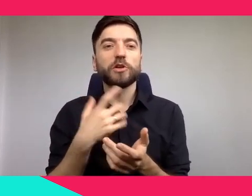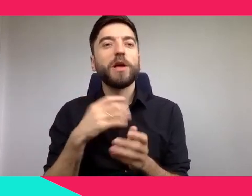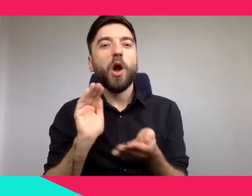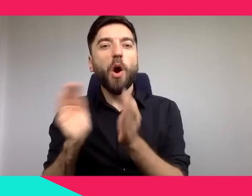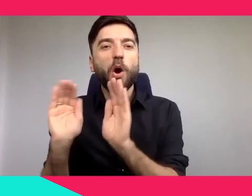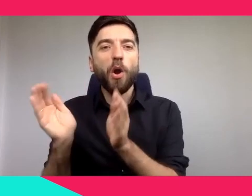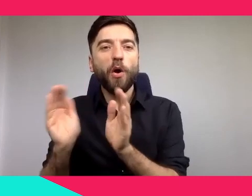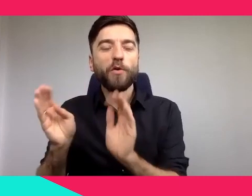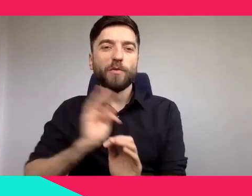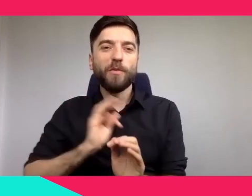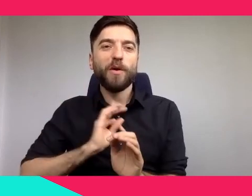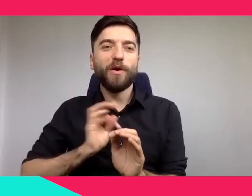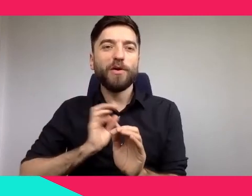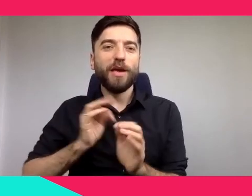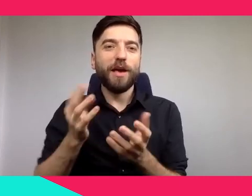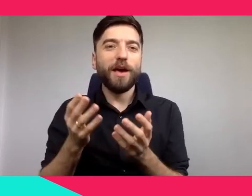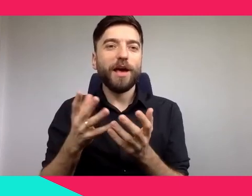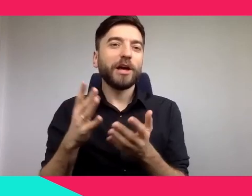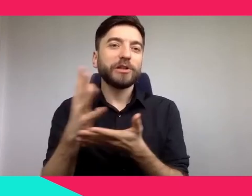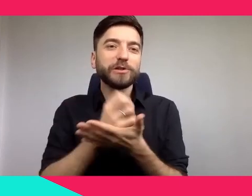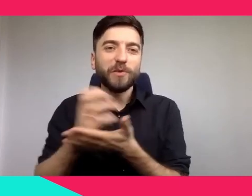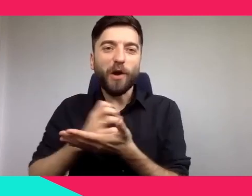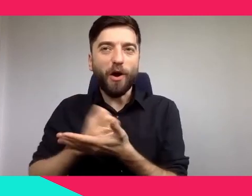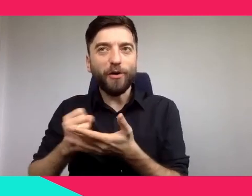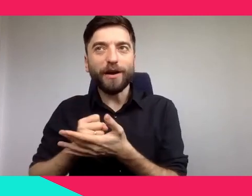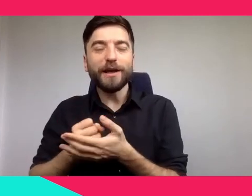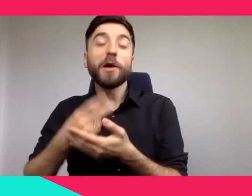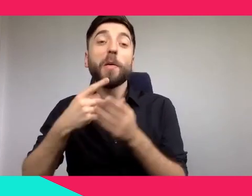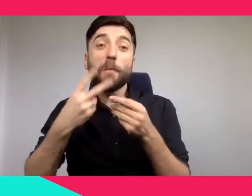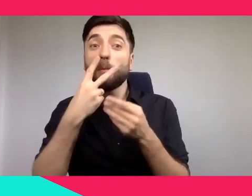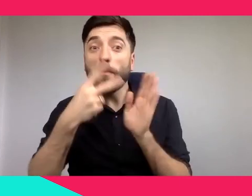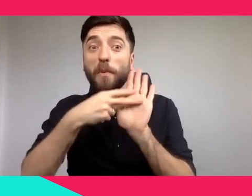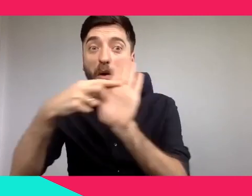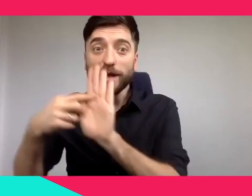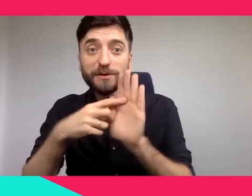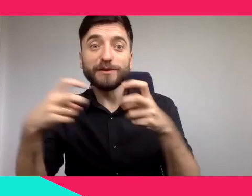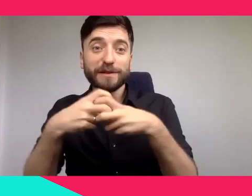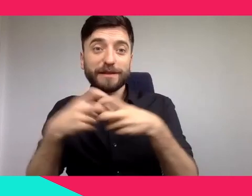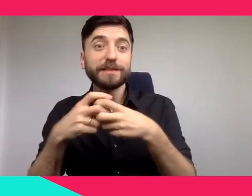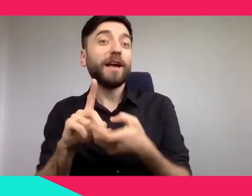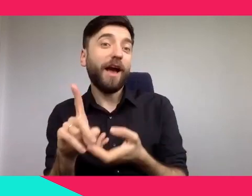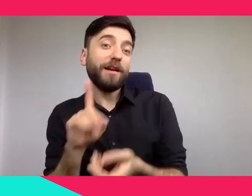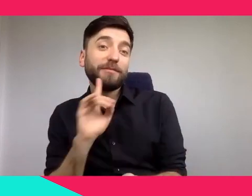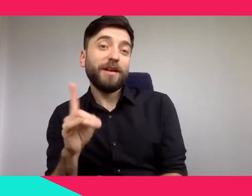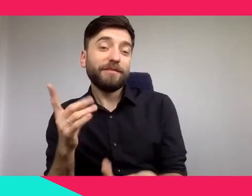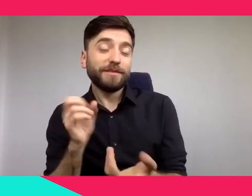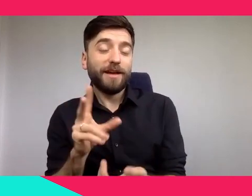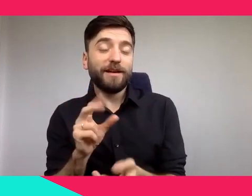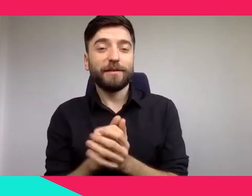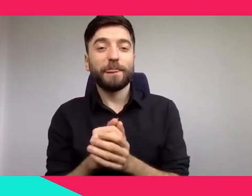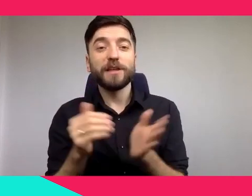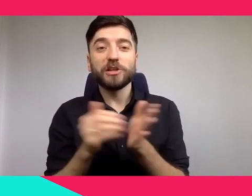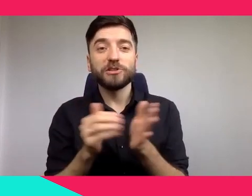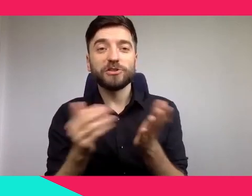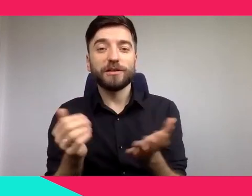way, so people could really do amazing stuff with it instead of reproducing ugly paintings. We also decided to